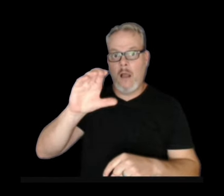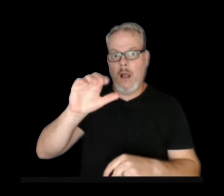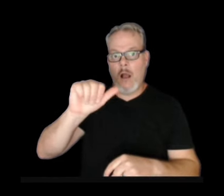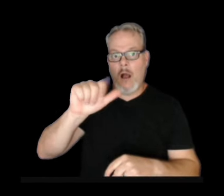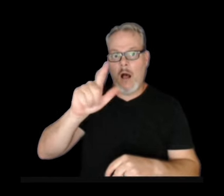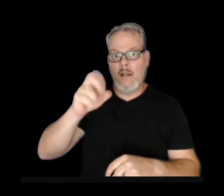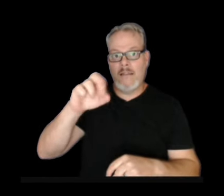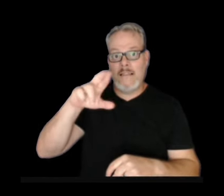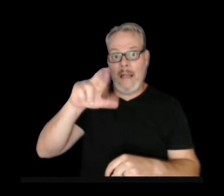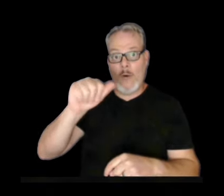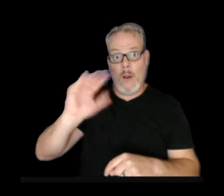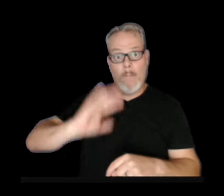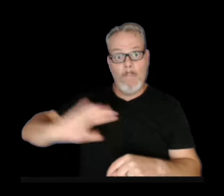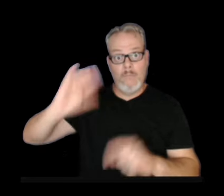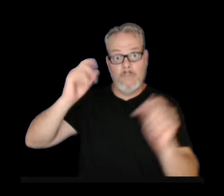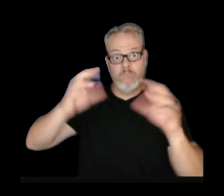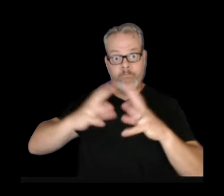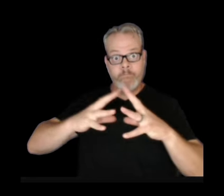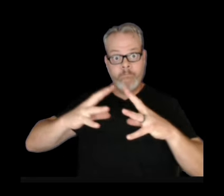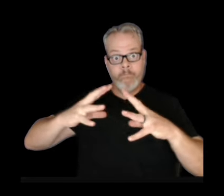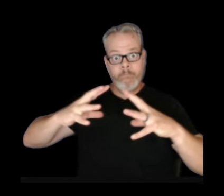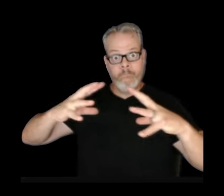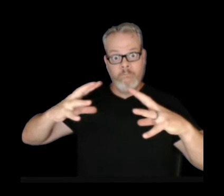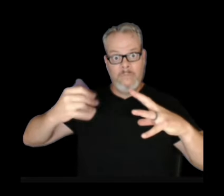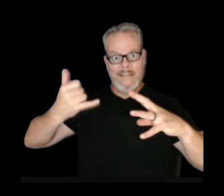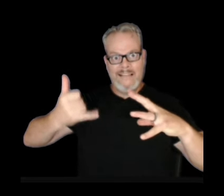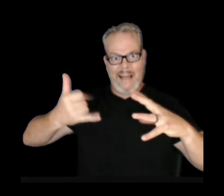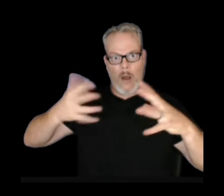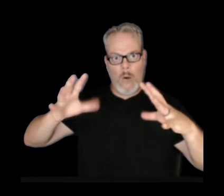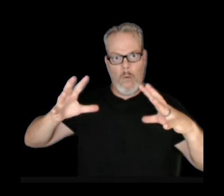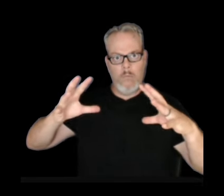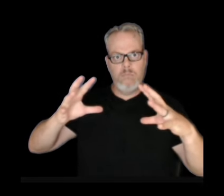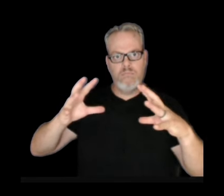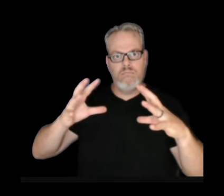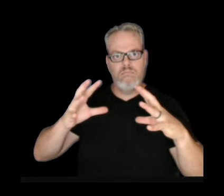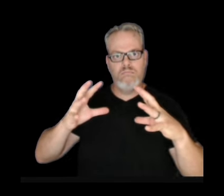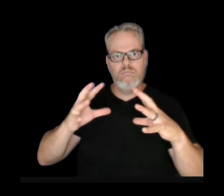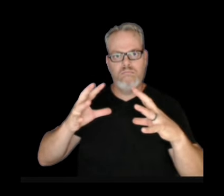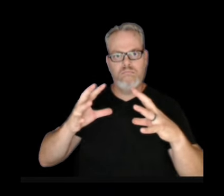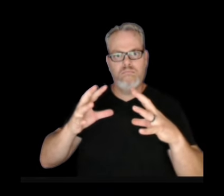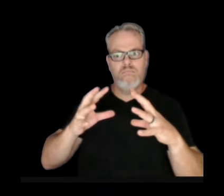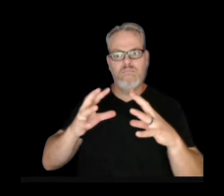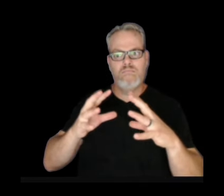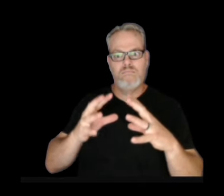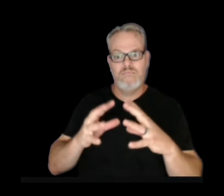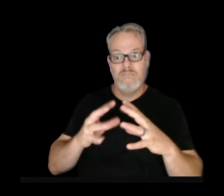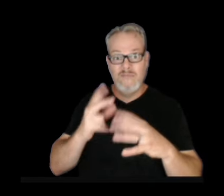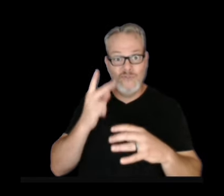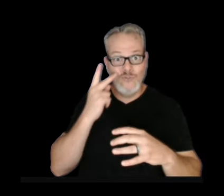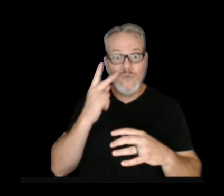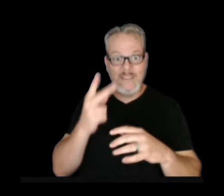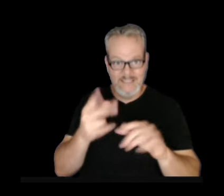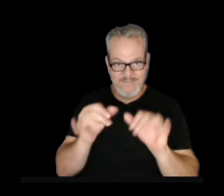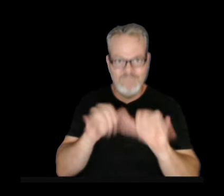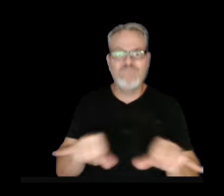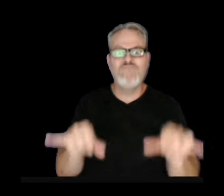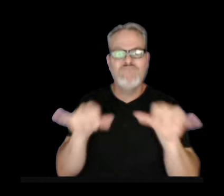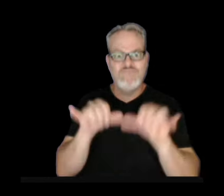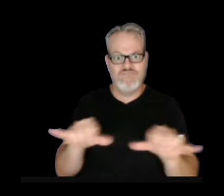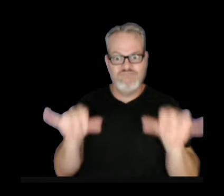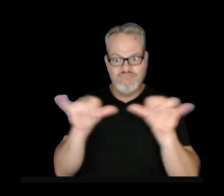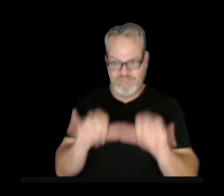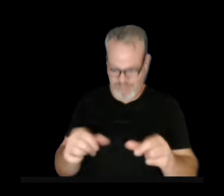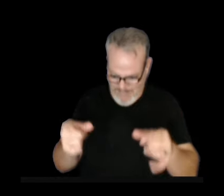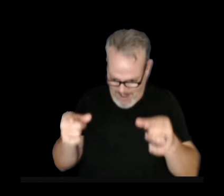contracting. And this change in and of itself is not unusual. You can see it's happened several times in the recent past, but it does show a